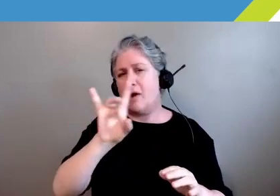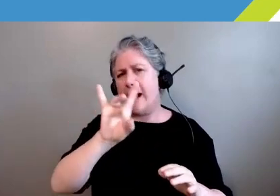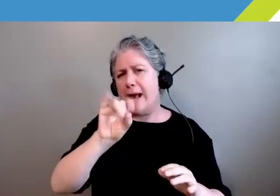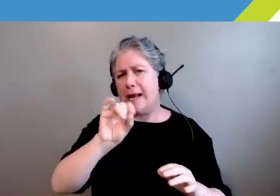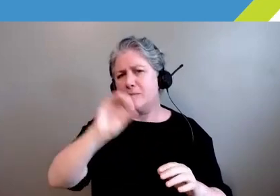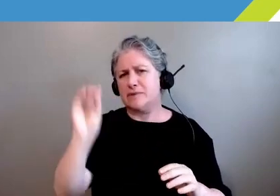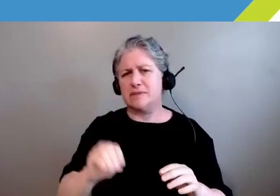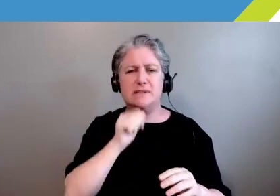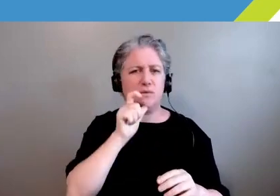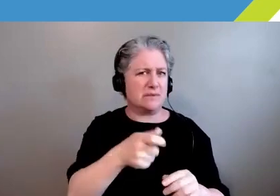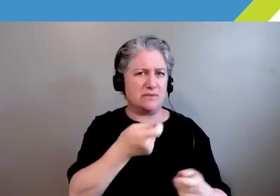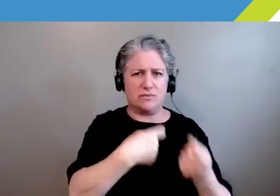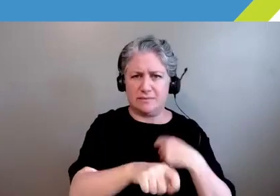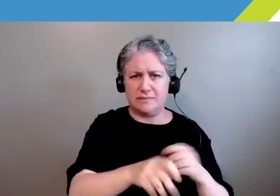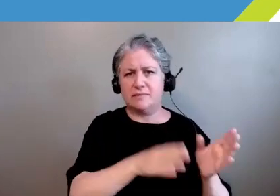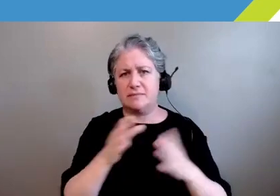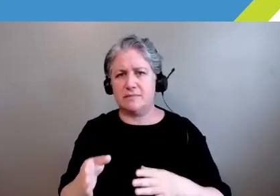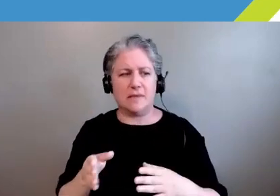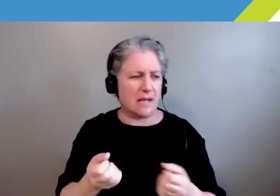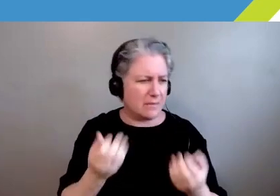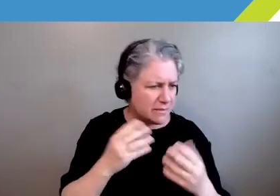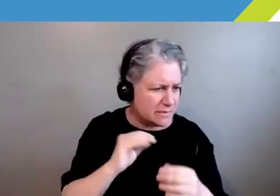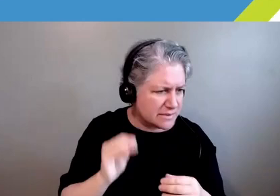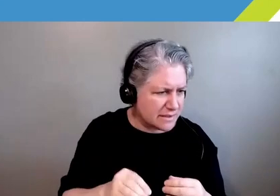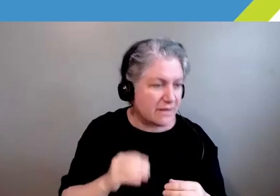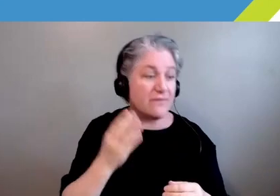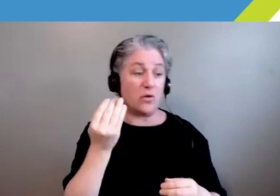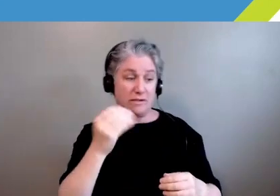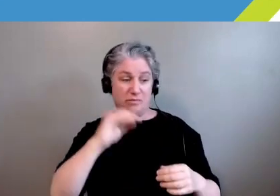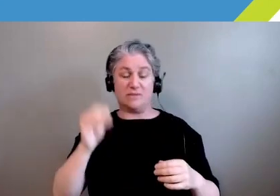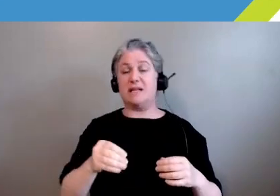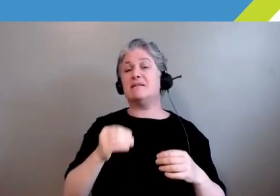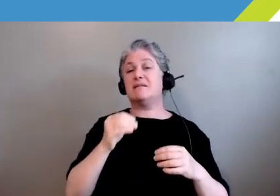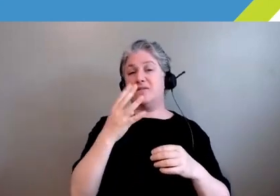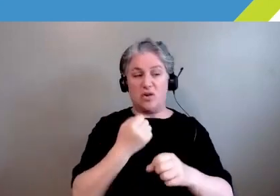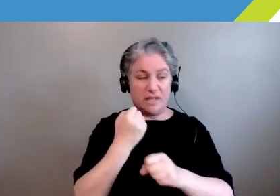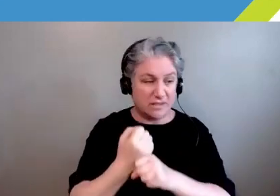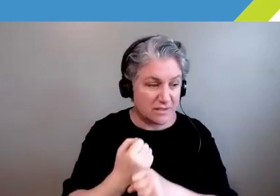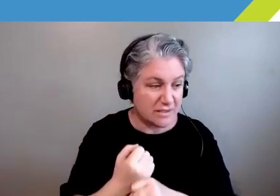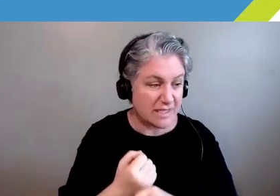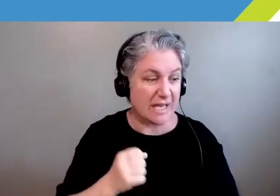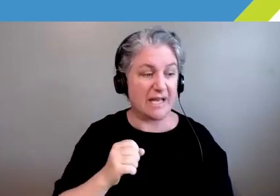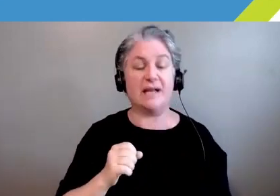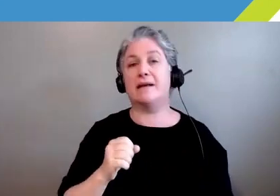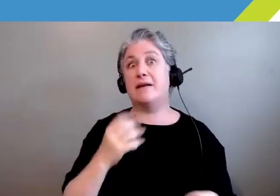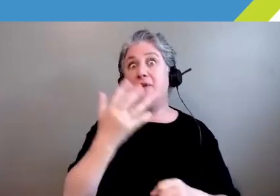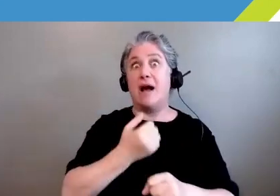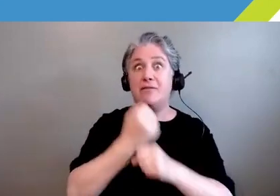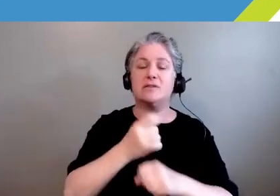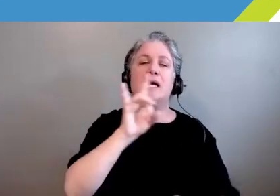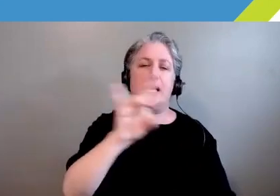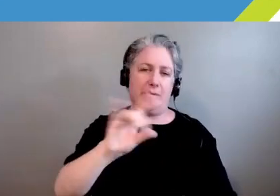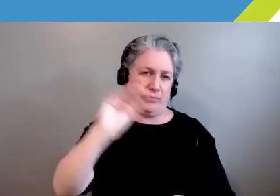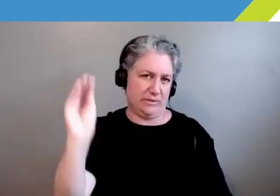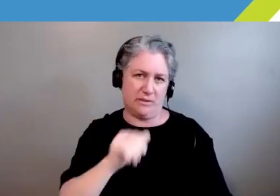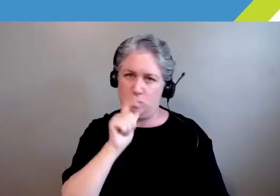5 years, and 70% did not need a liver transplant by 10 years. I wanted to briefly mention the SCOPE index. It's a